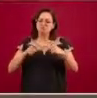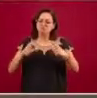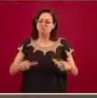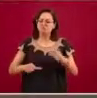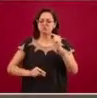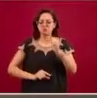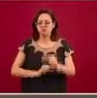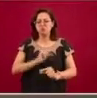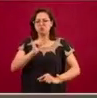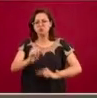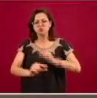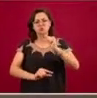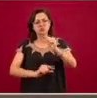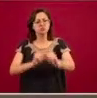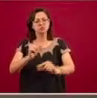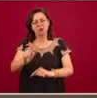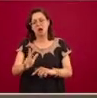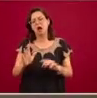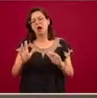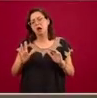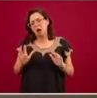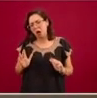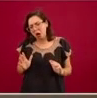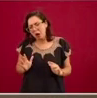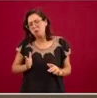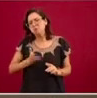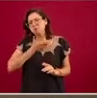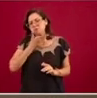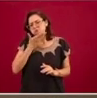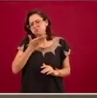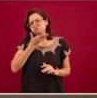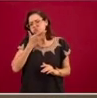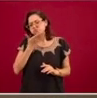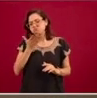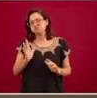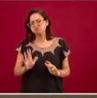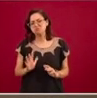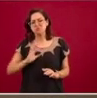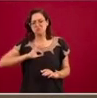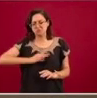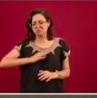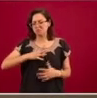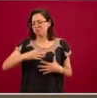population. If the accumulated incidence rate is stable, this means